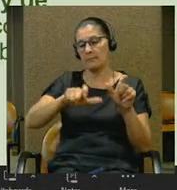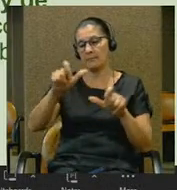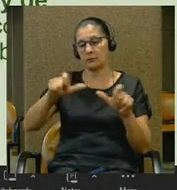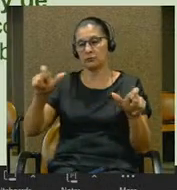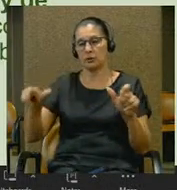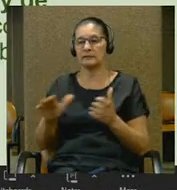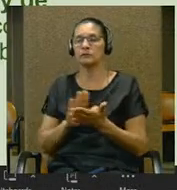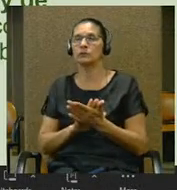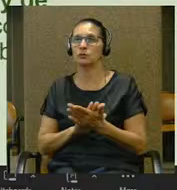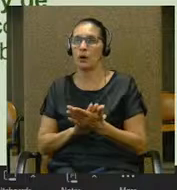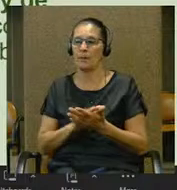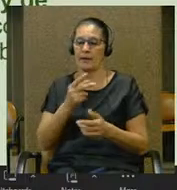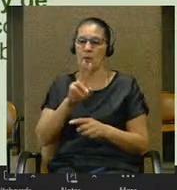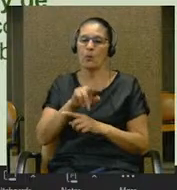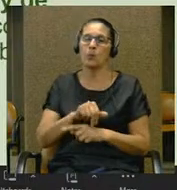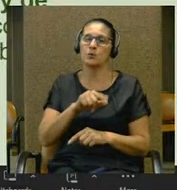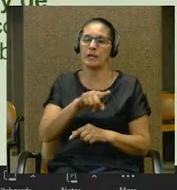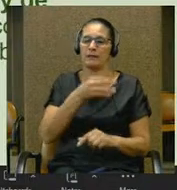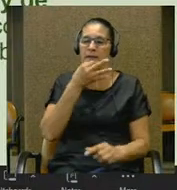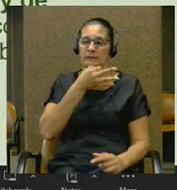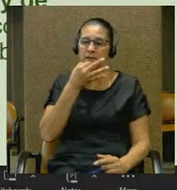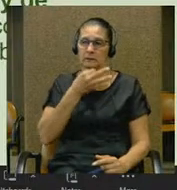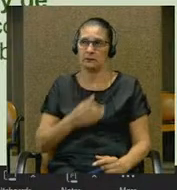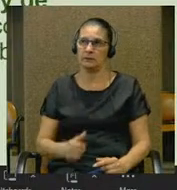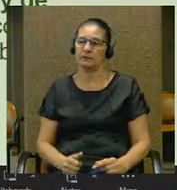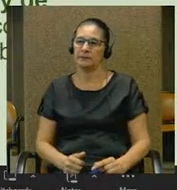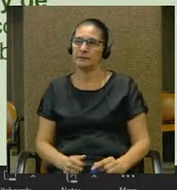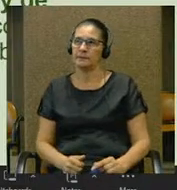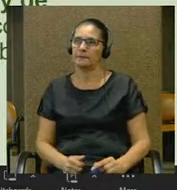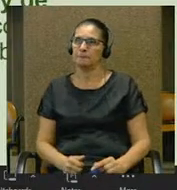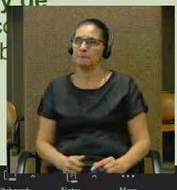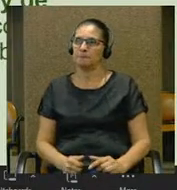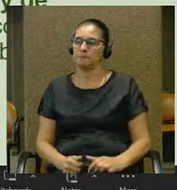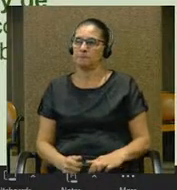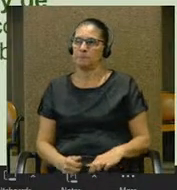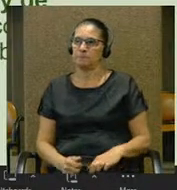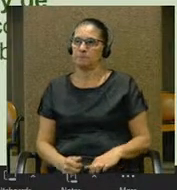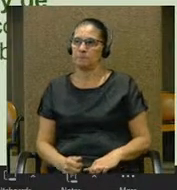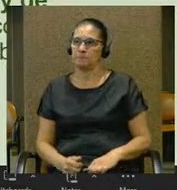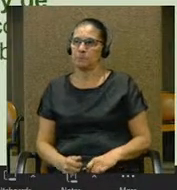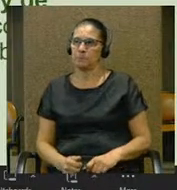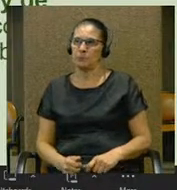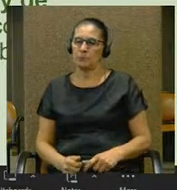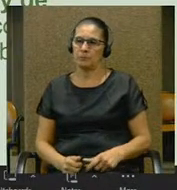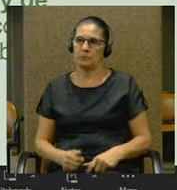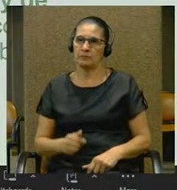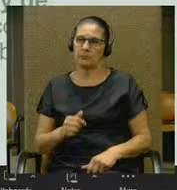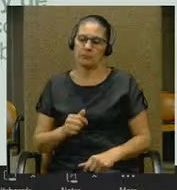give information to the people about the use of these substances.